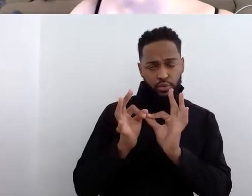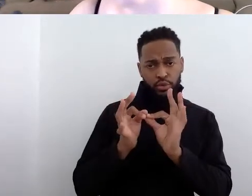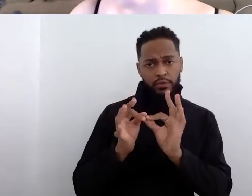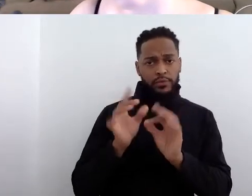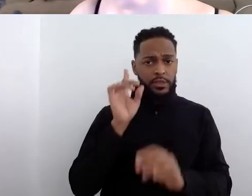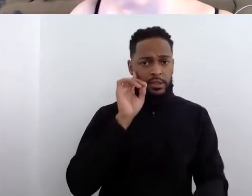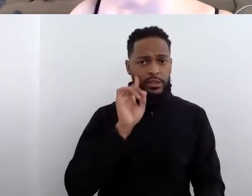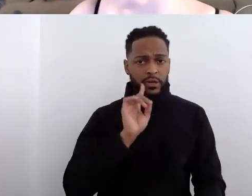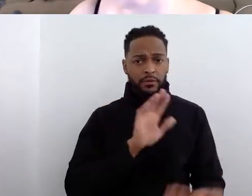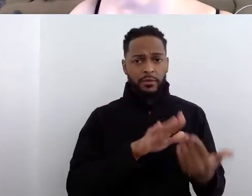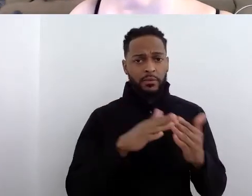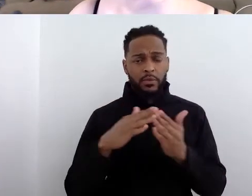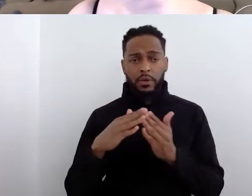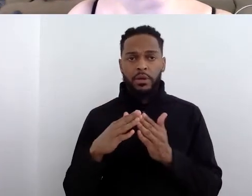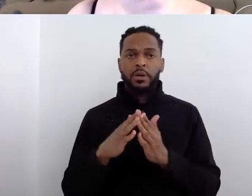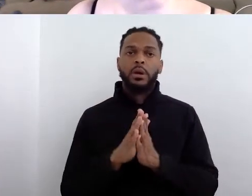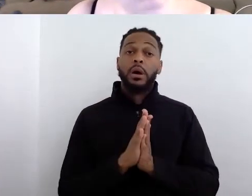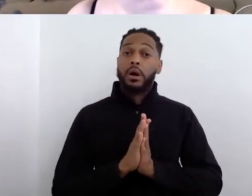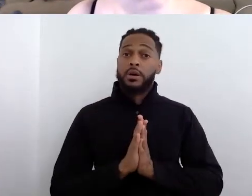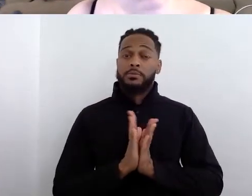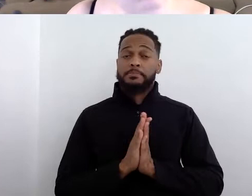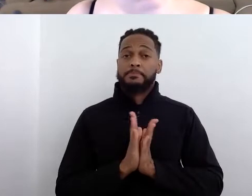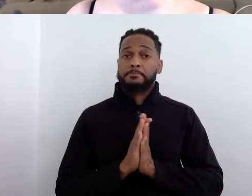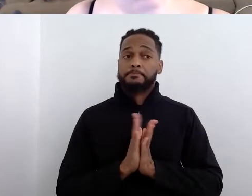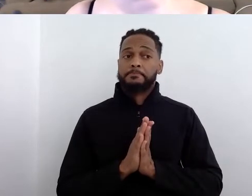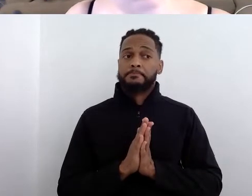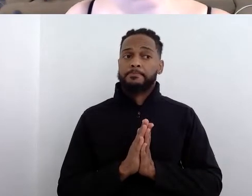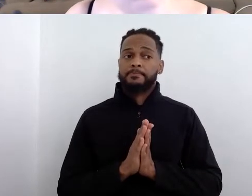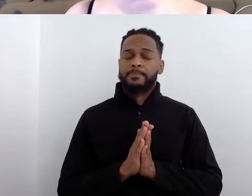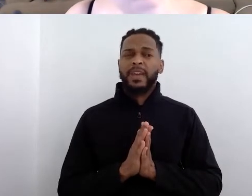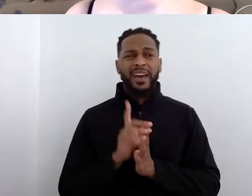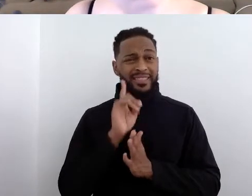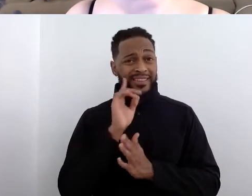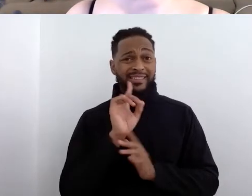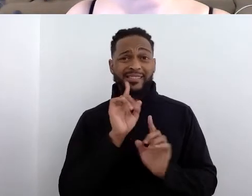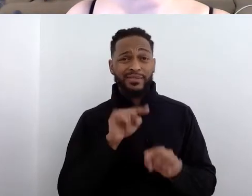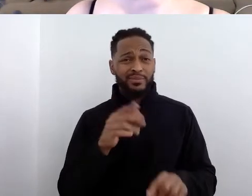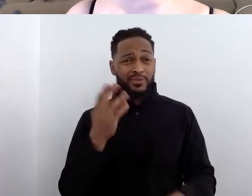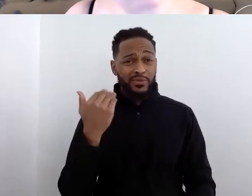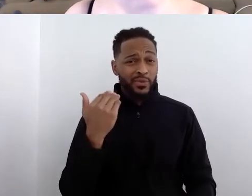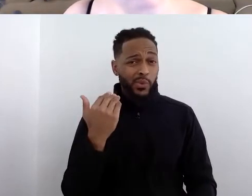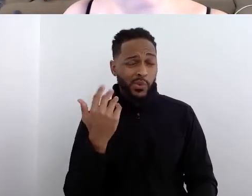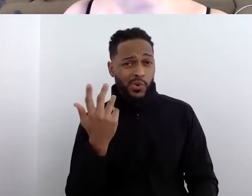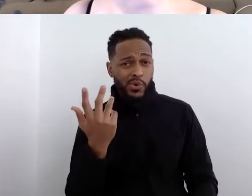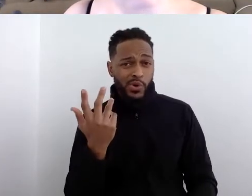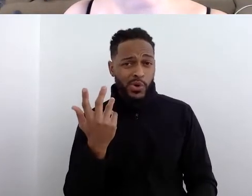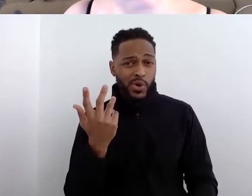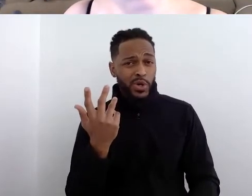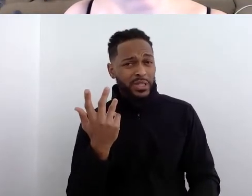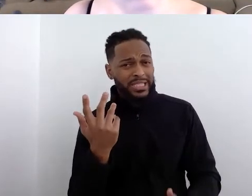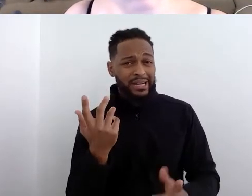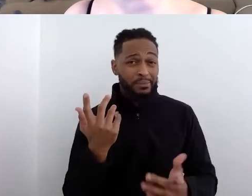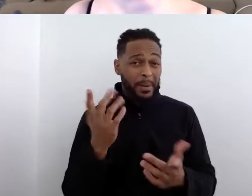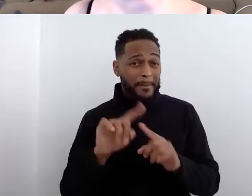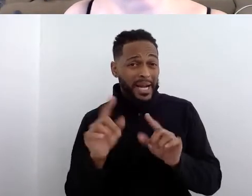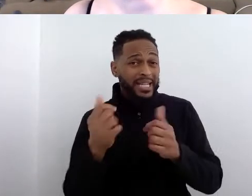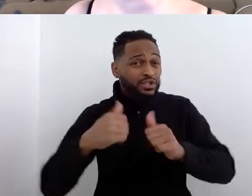Dennis, I think I answered it as best I could. I will look into it, and maybe I